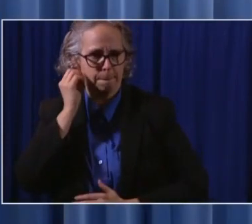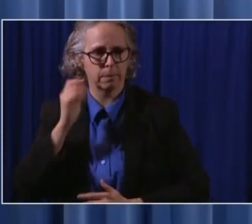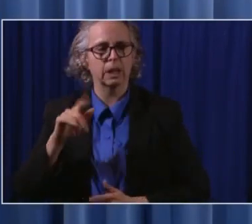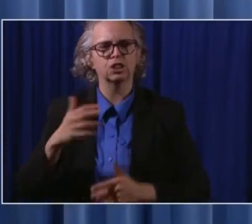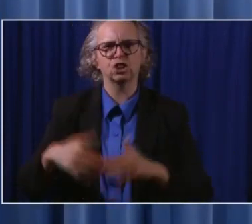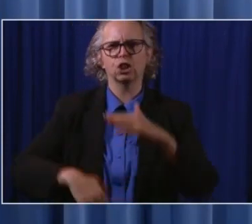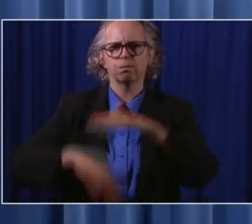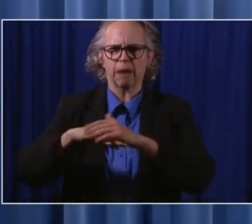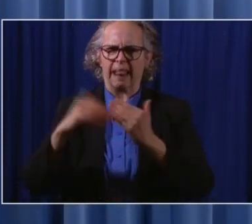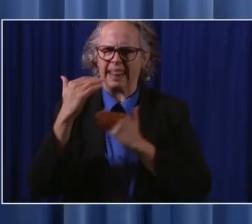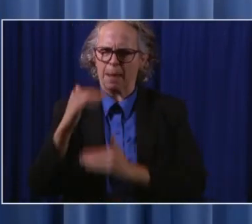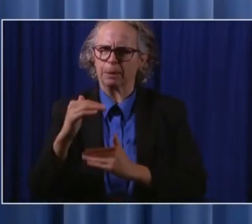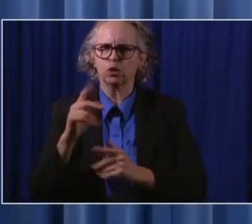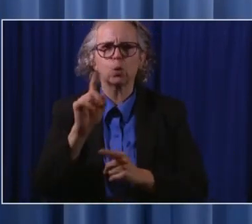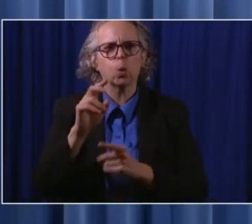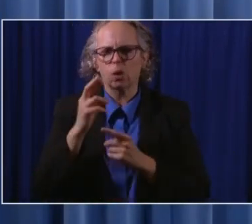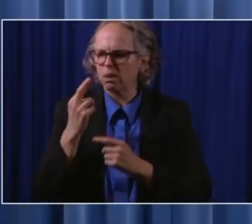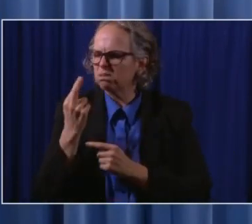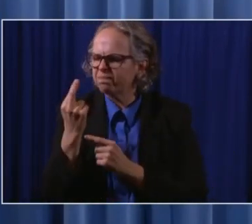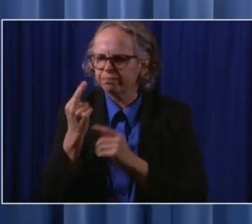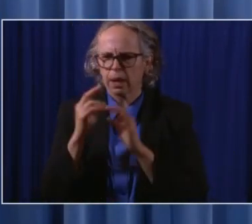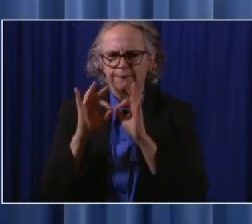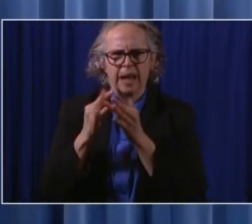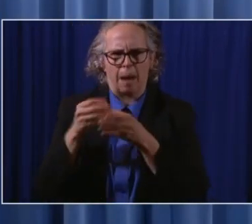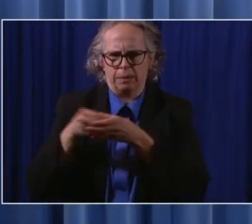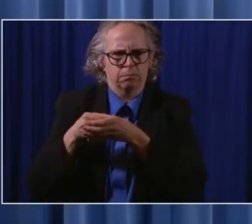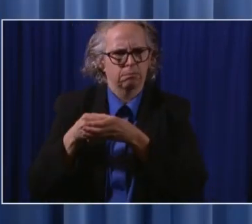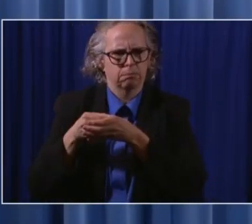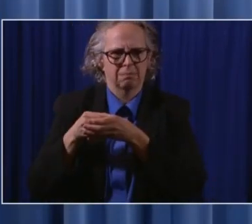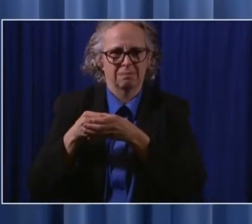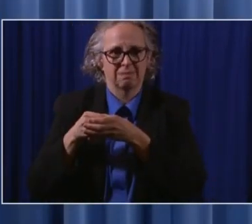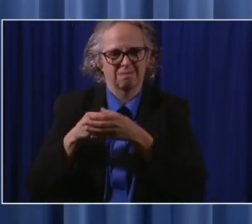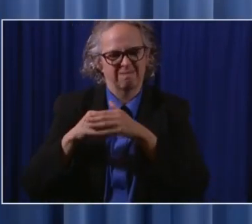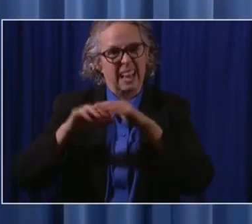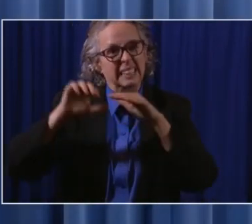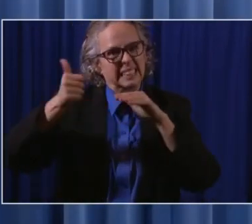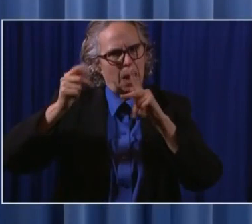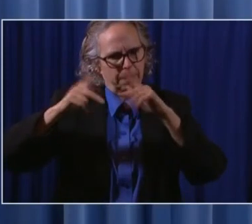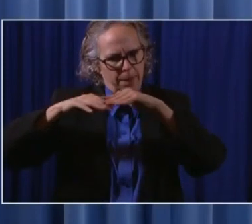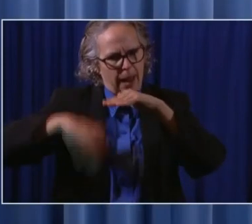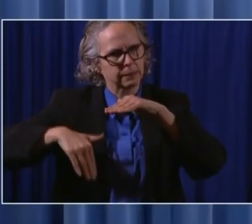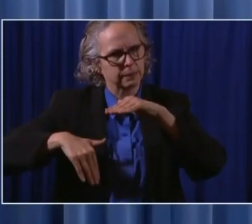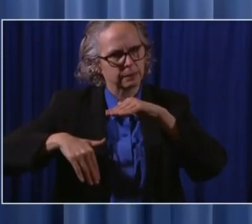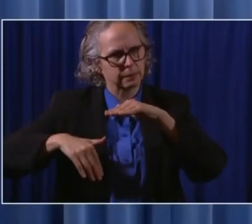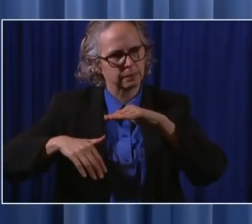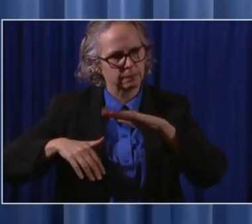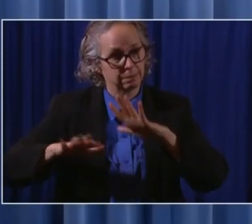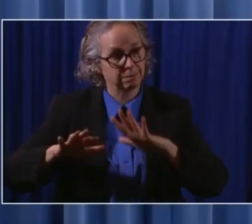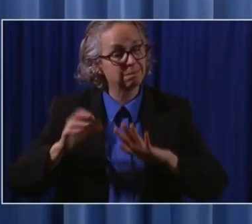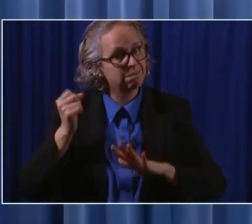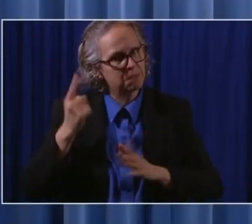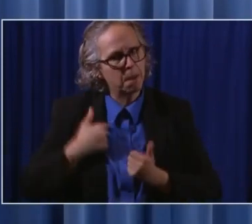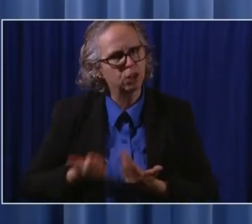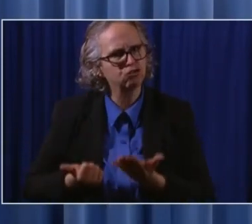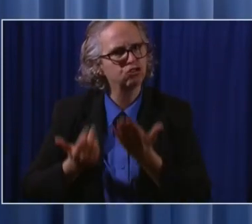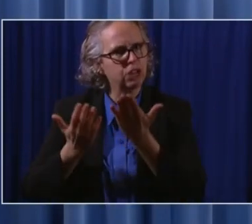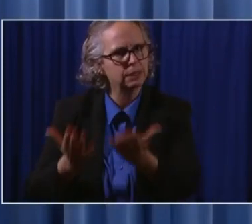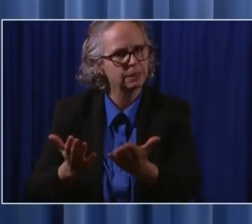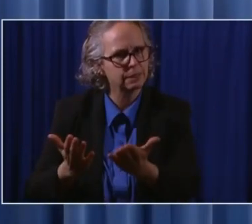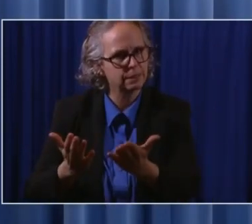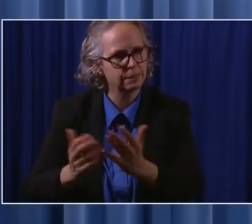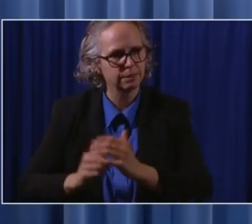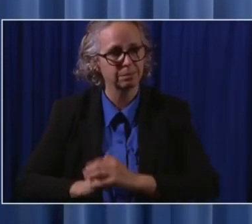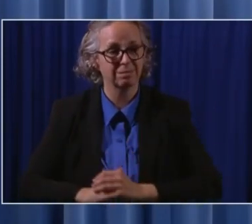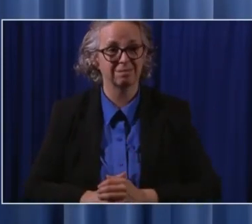family, and are recommended to be 10 visitors or less. Again, a recommendation, but again, we have found a lot